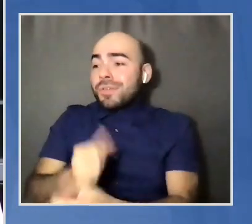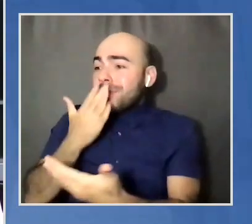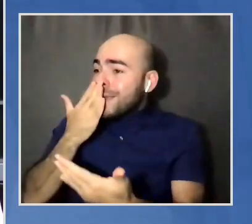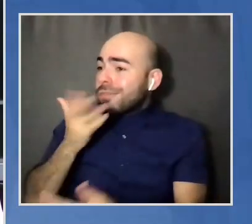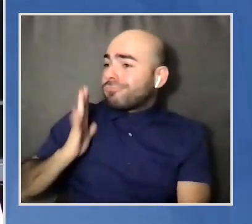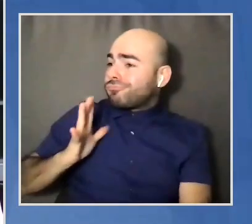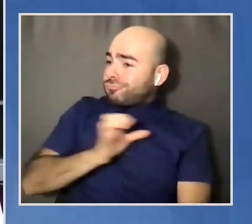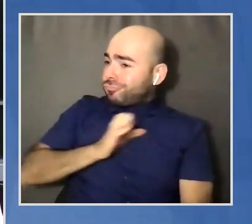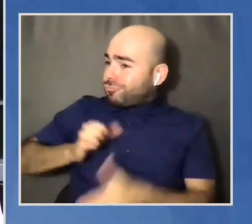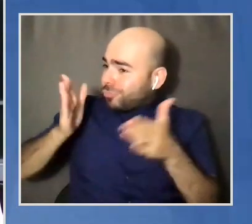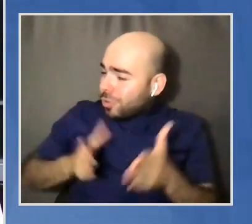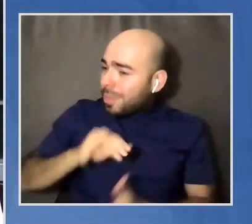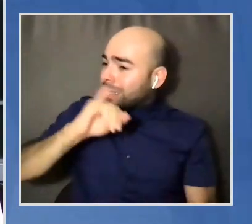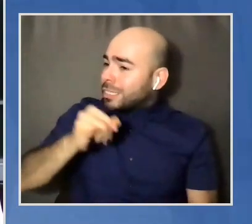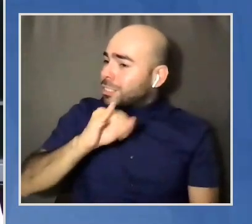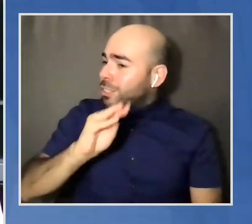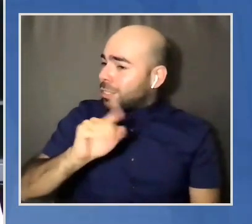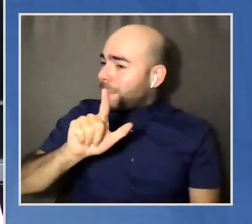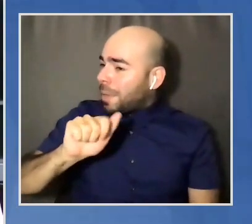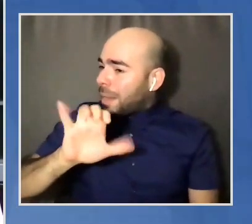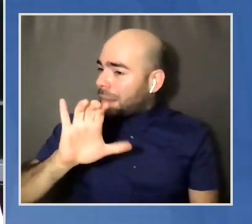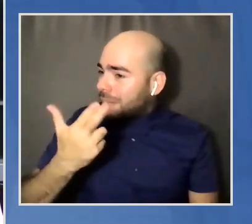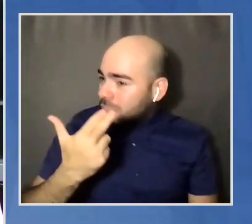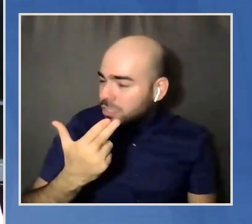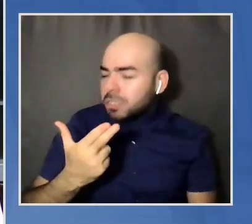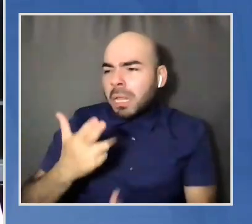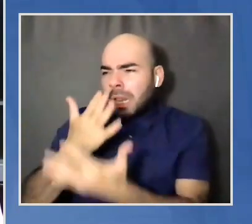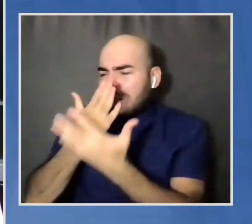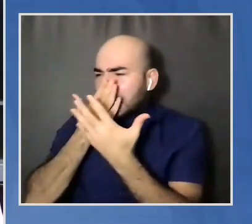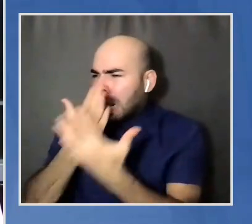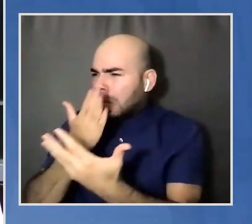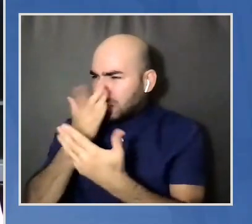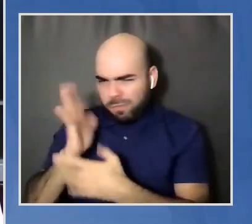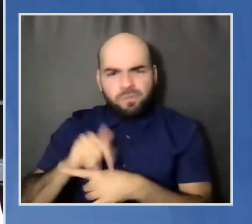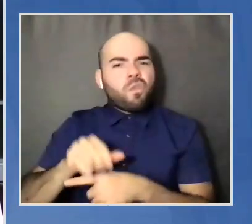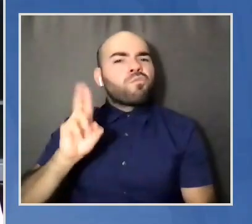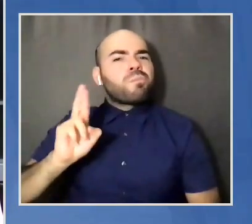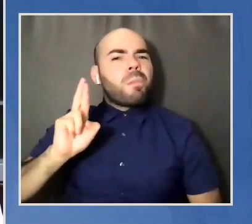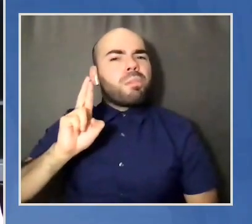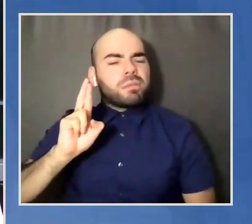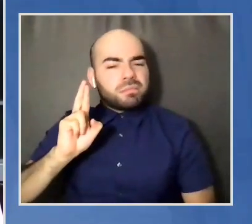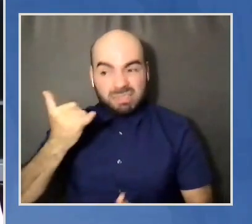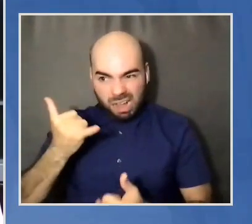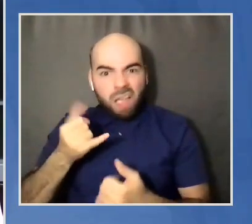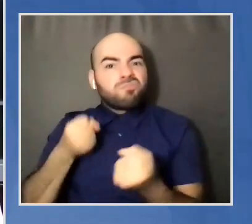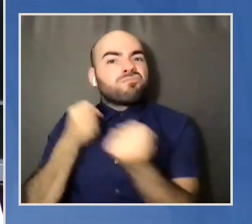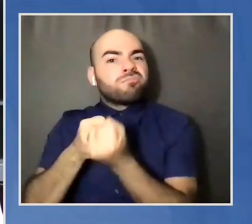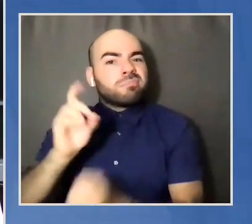Leach can join us as well. Thank you, Congressman, for putting country over party.